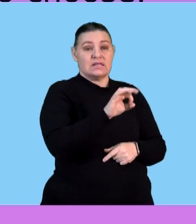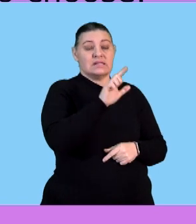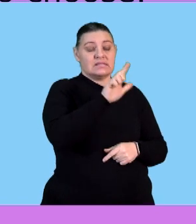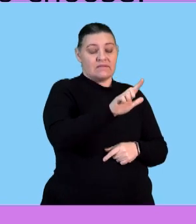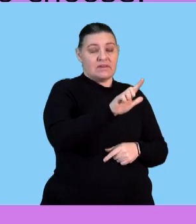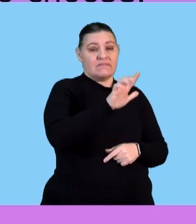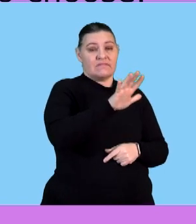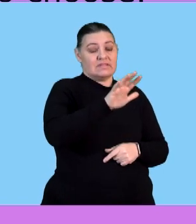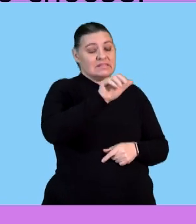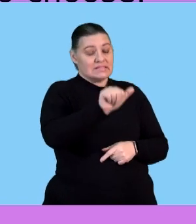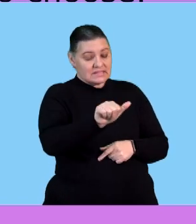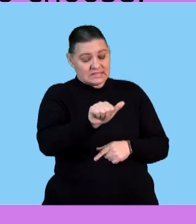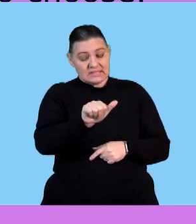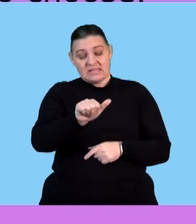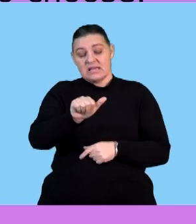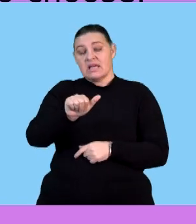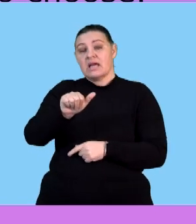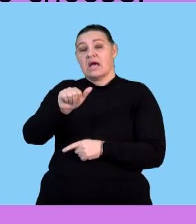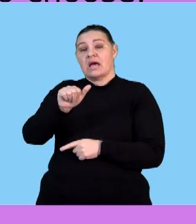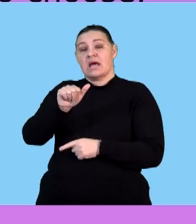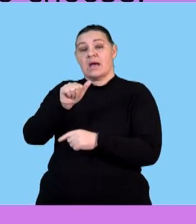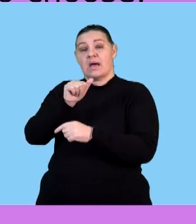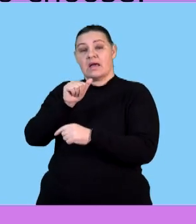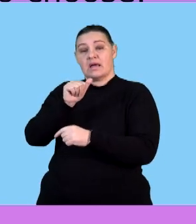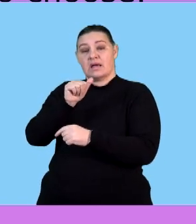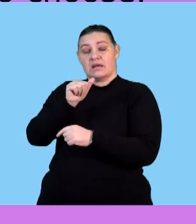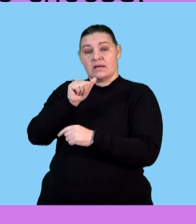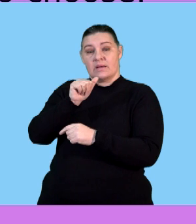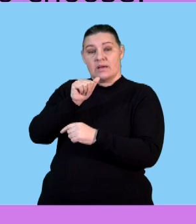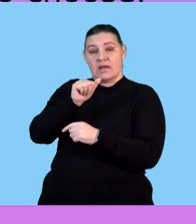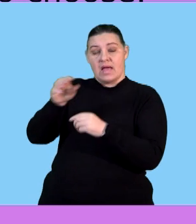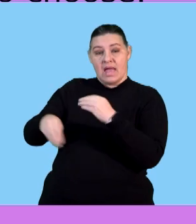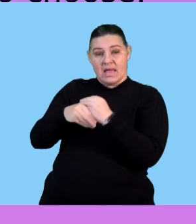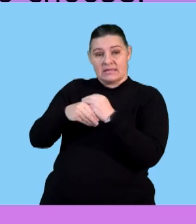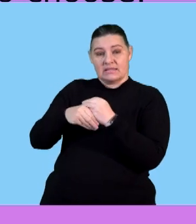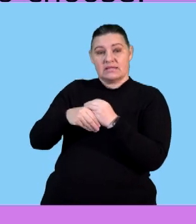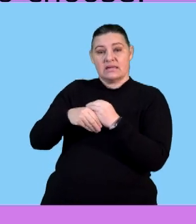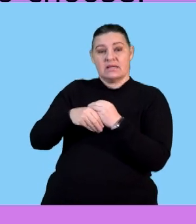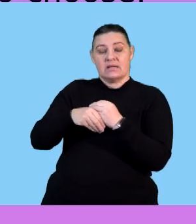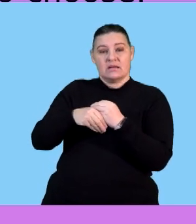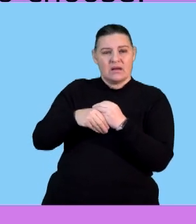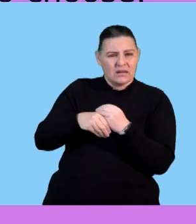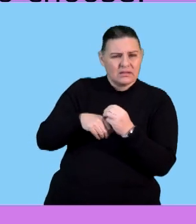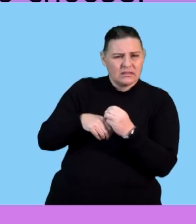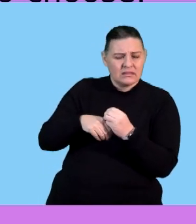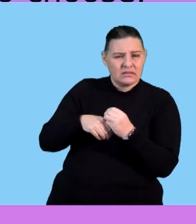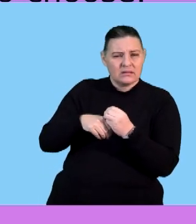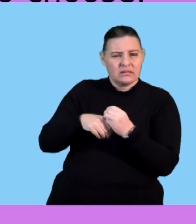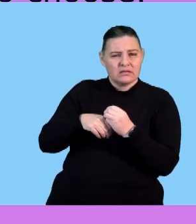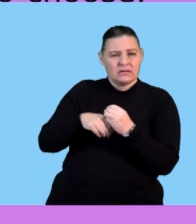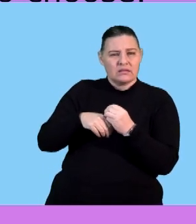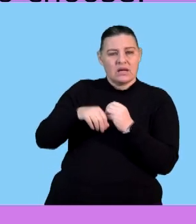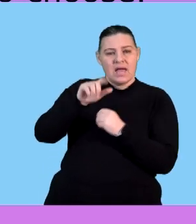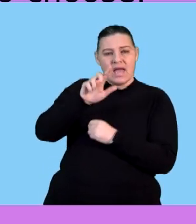13,756 Rand. We'll add on the interest of 878 Rand, and this leaves me with